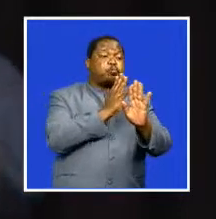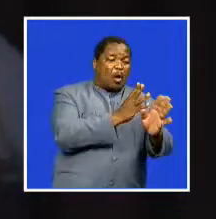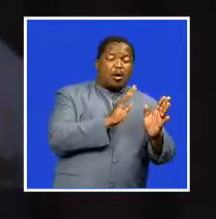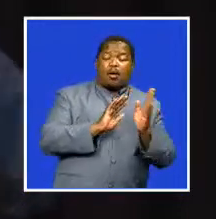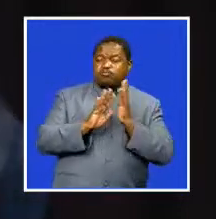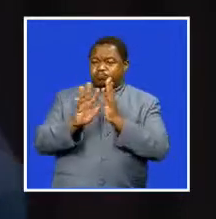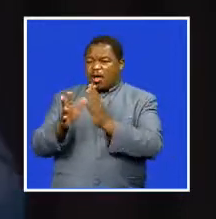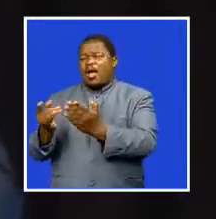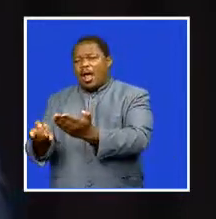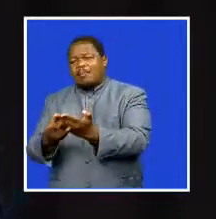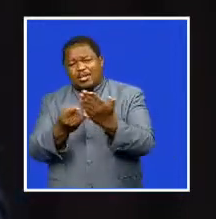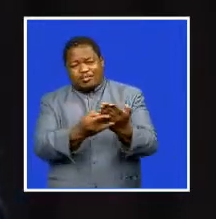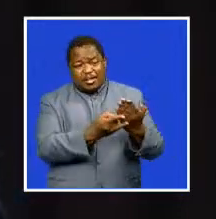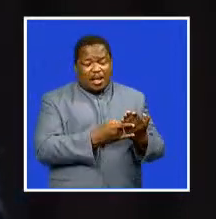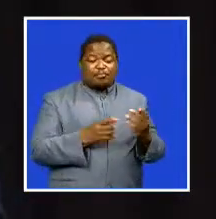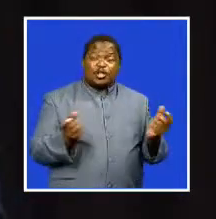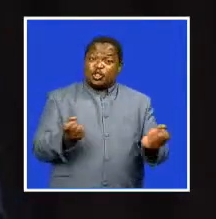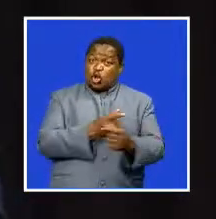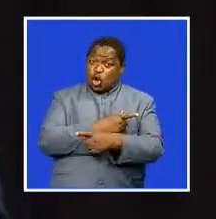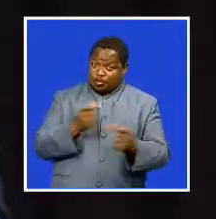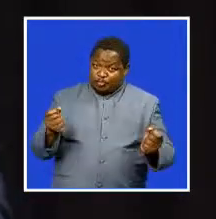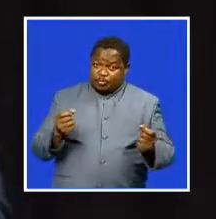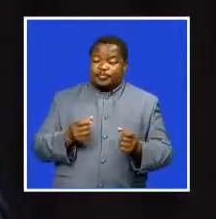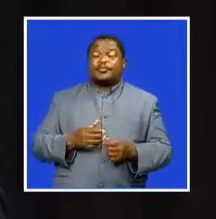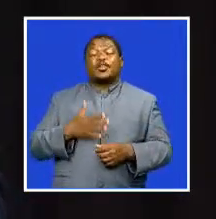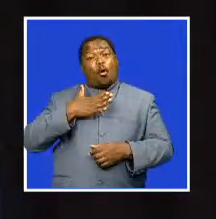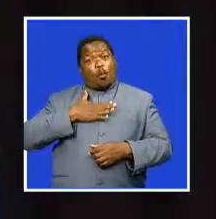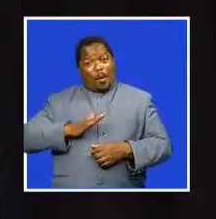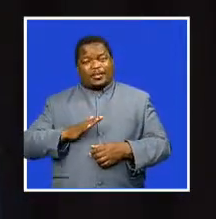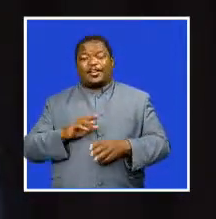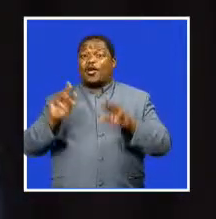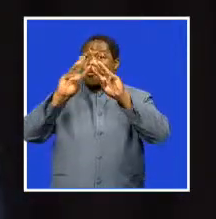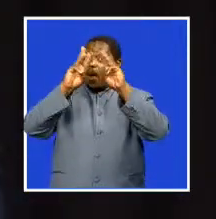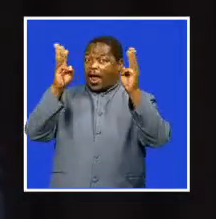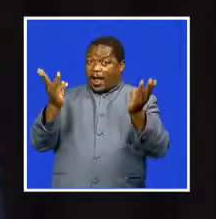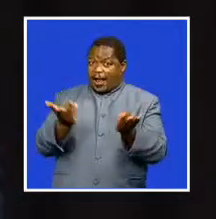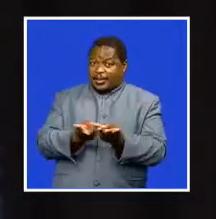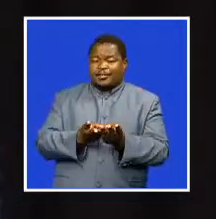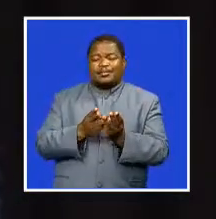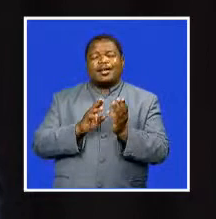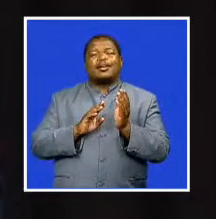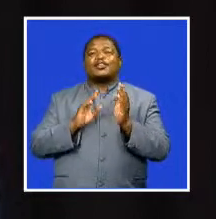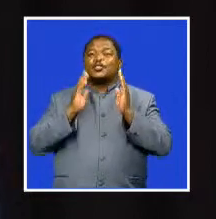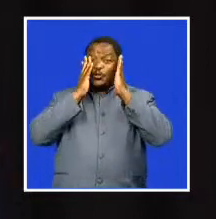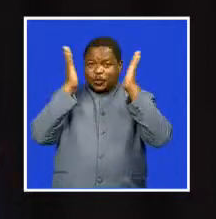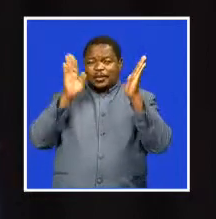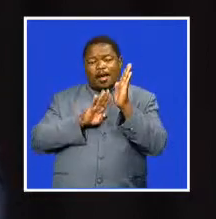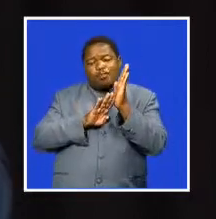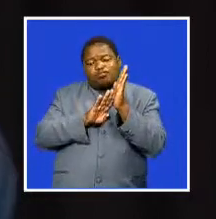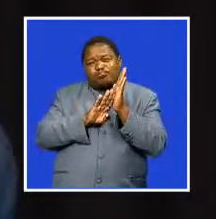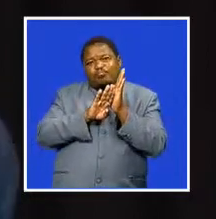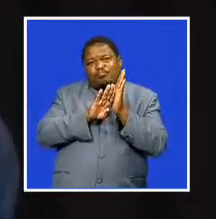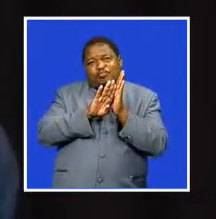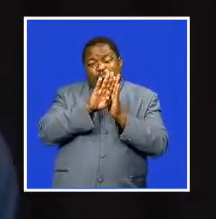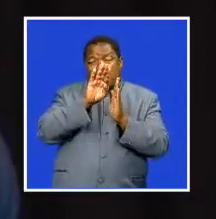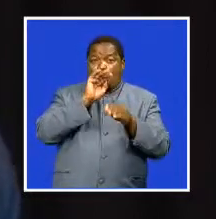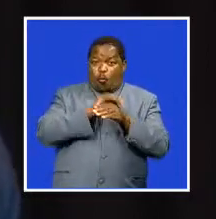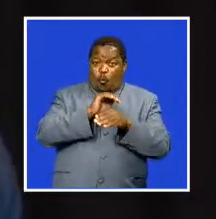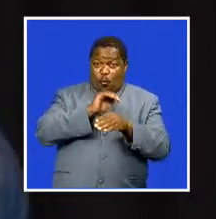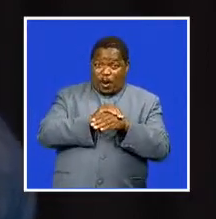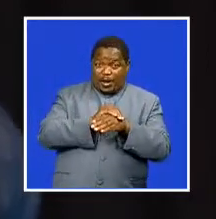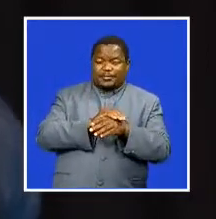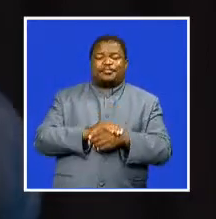nakubuka emhlaba wonke livela kangwane libukeke isezingeni leliseduku siyakholwa ukuthi ngekubambisana